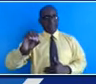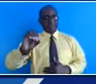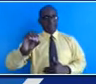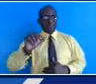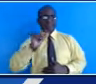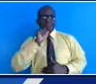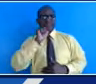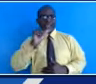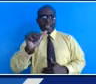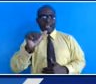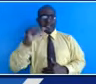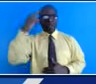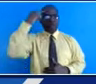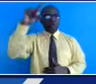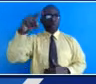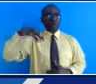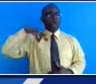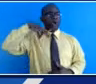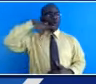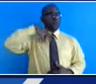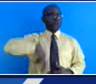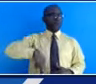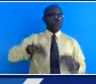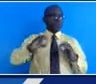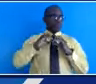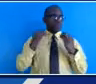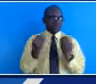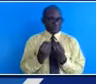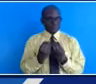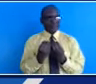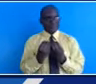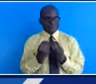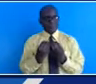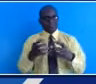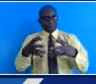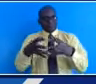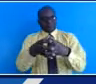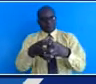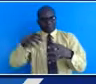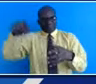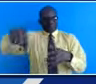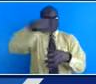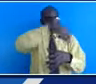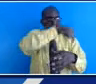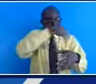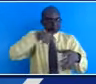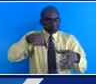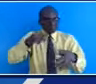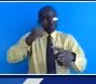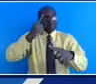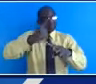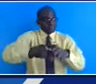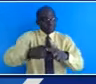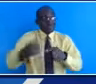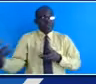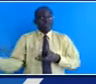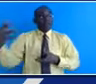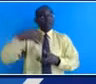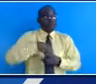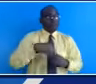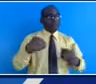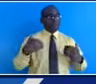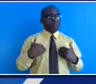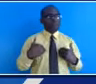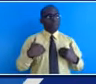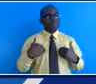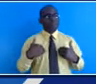as well as dealing with the essential services that they provide. And then we have mid-sized small business and solo entrepreneurs. And our mission has always